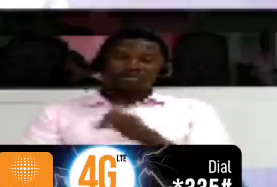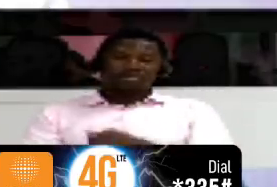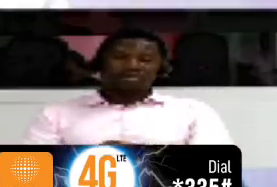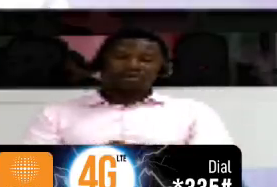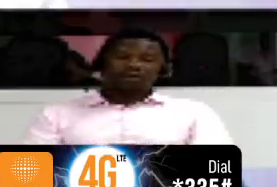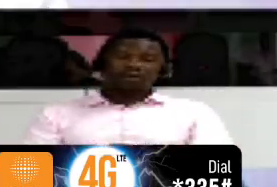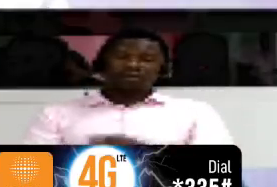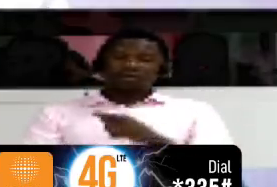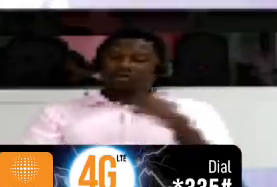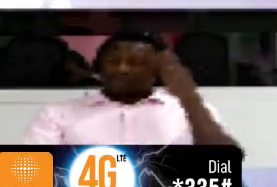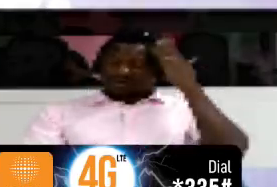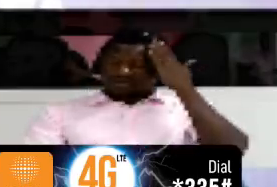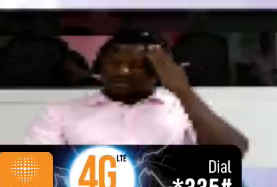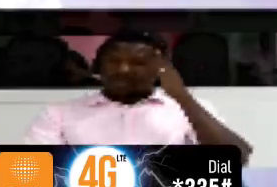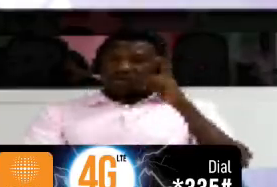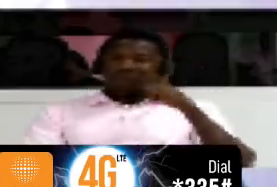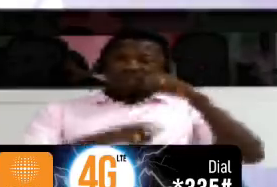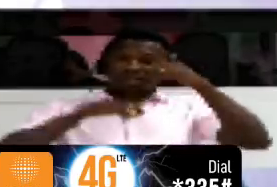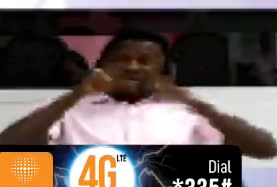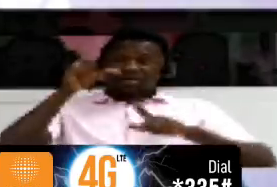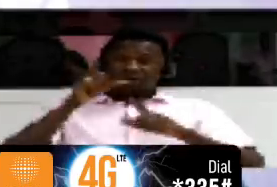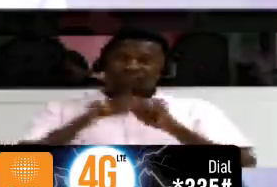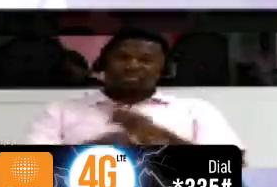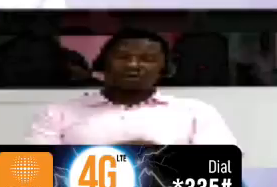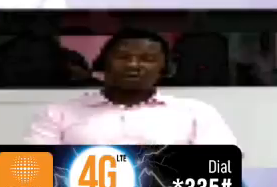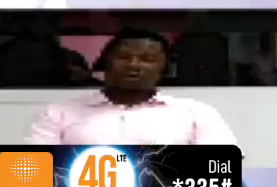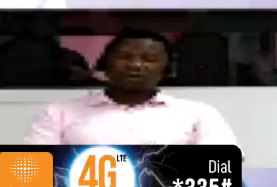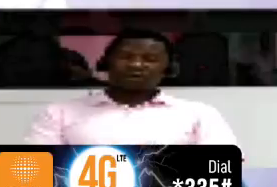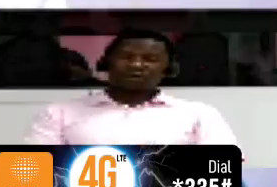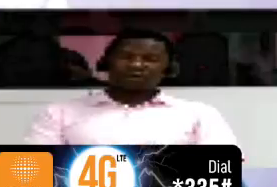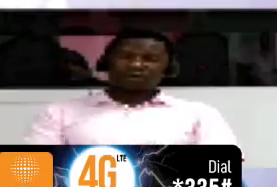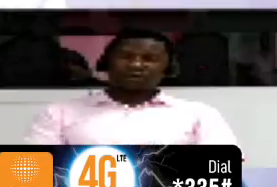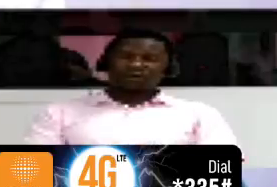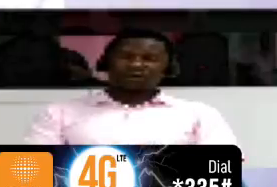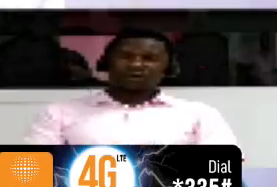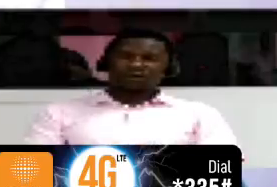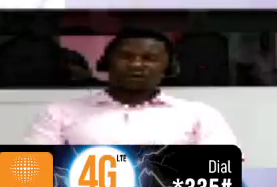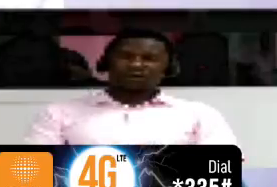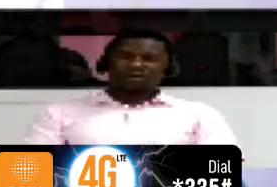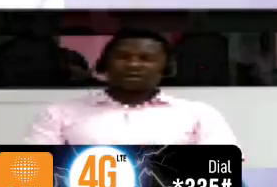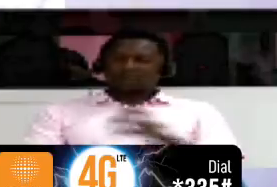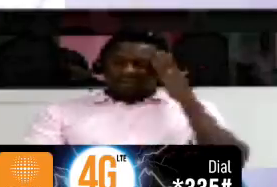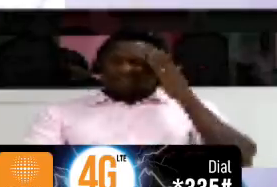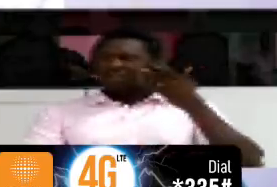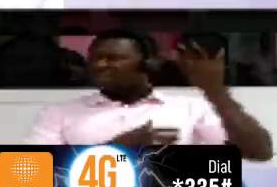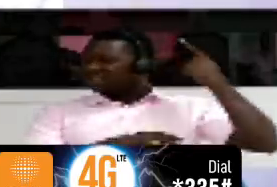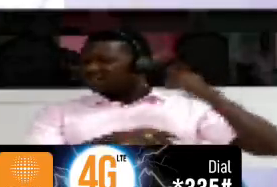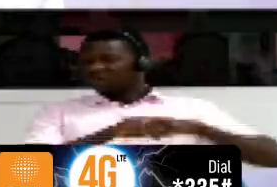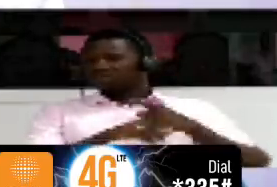rank? I think he was rankless at that time.